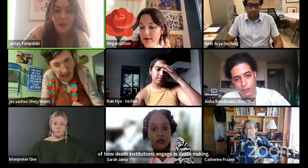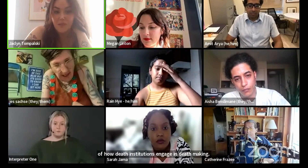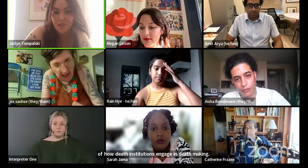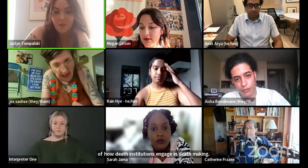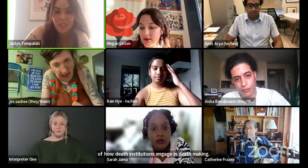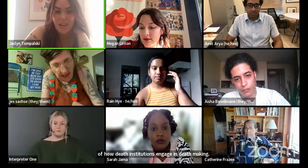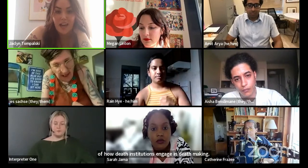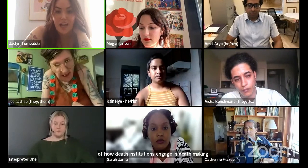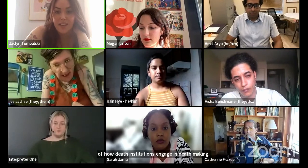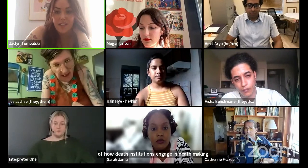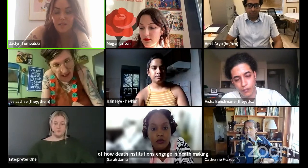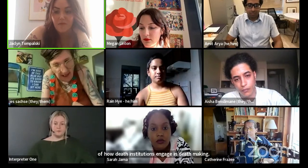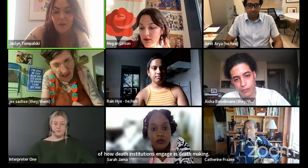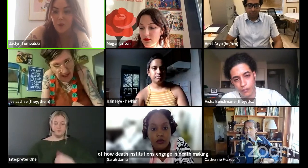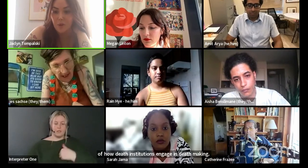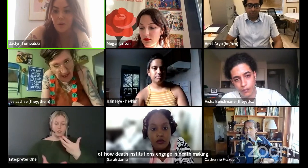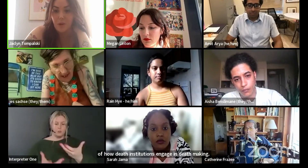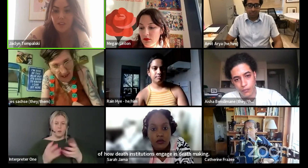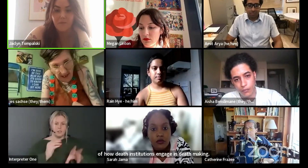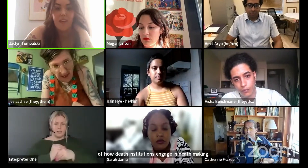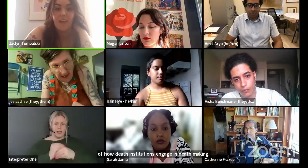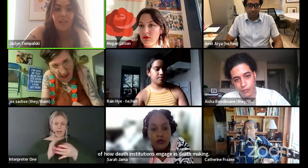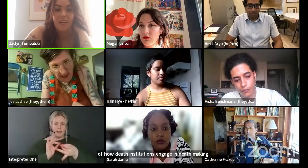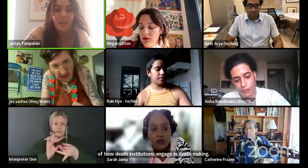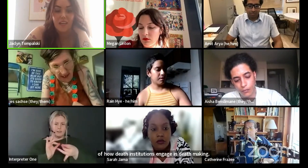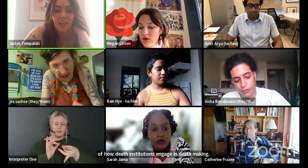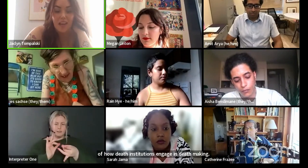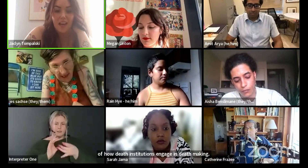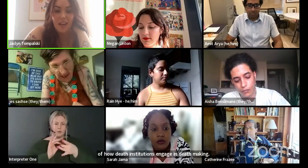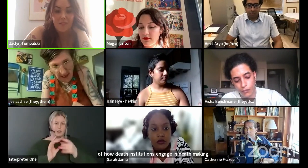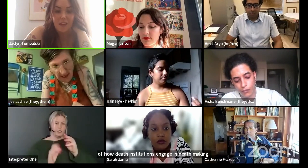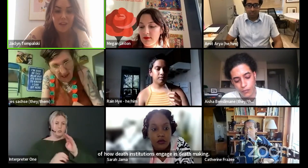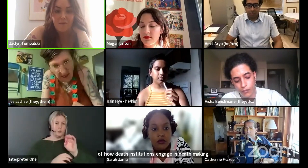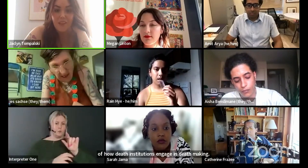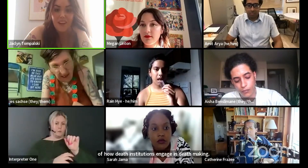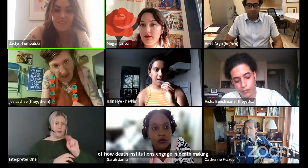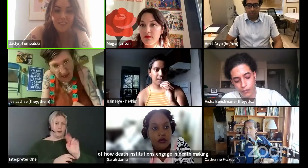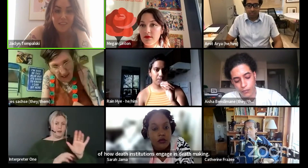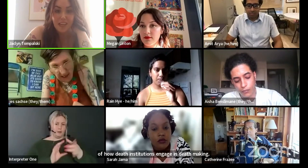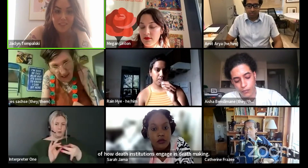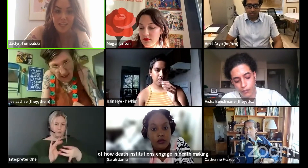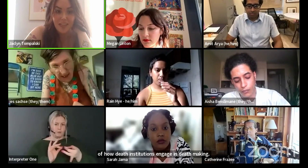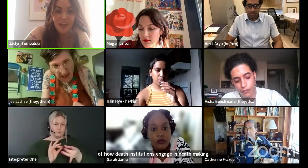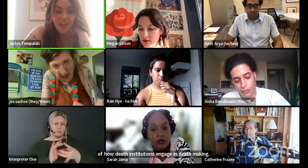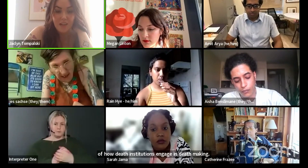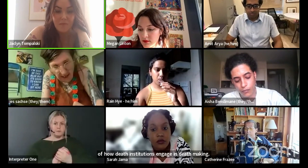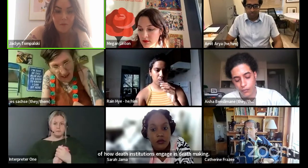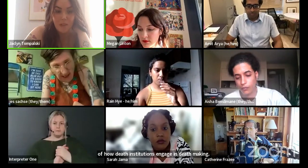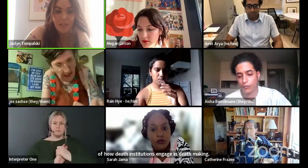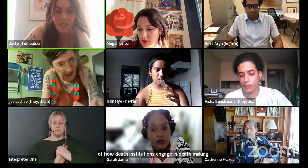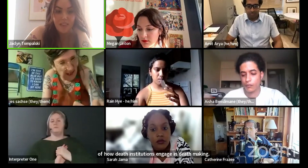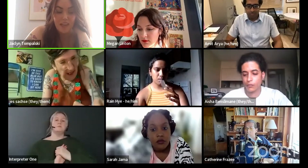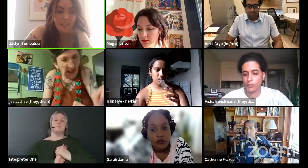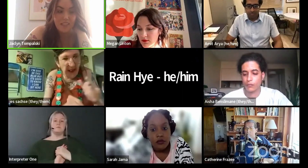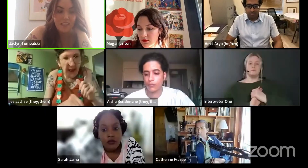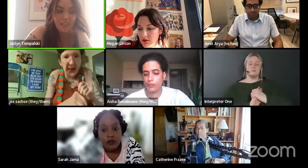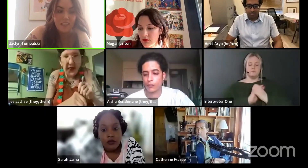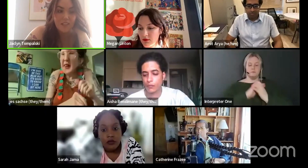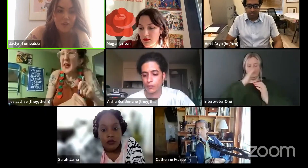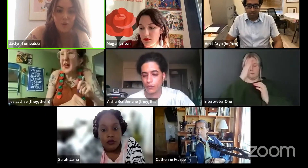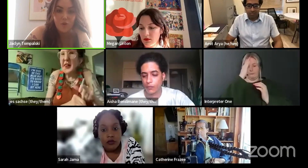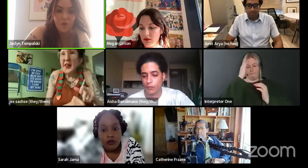I was just going to add, following what Megan and Amit have said, would be